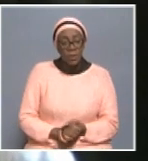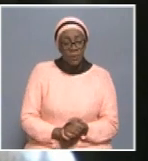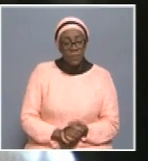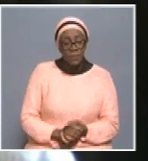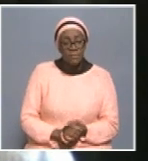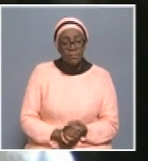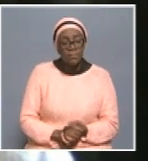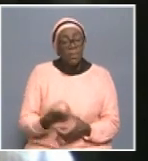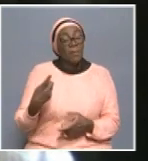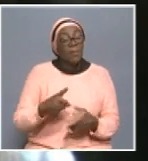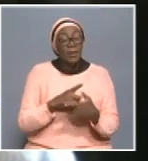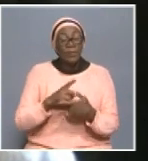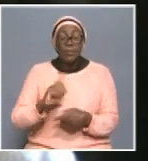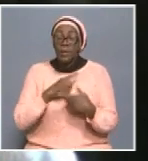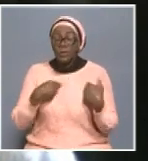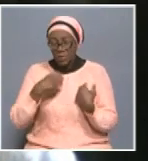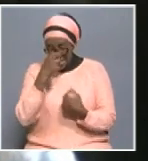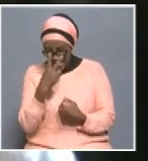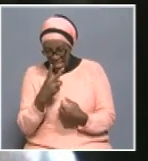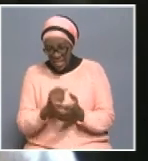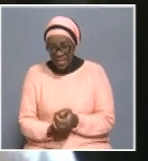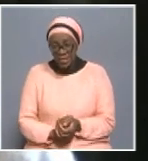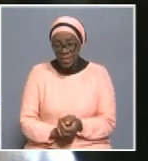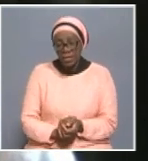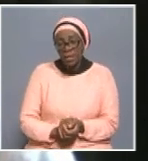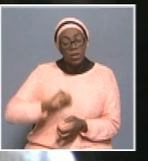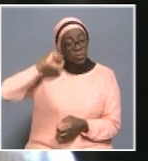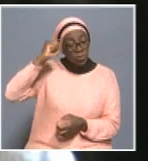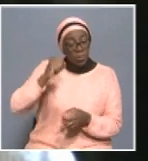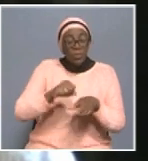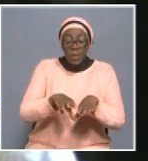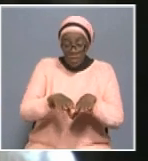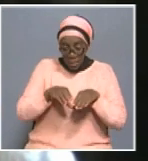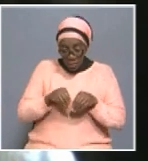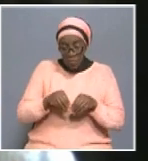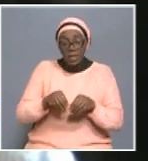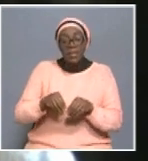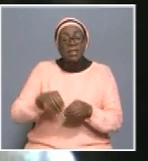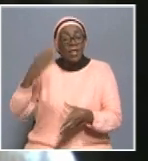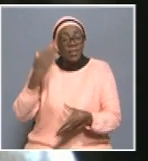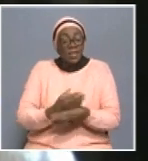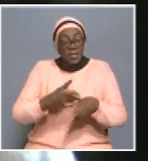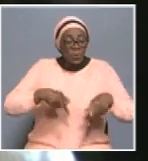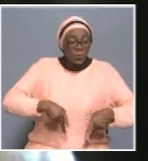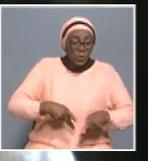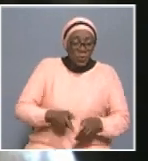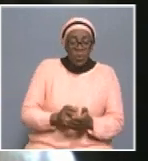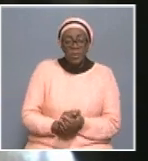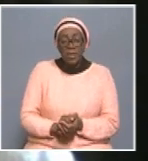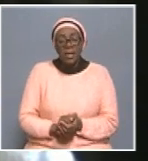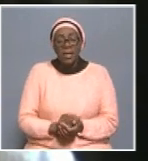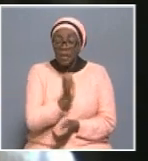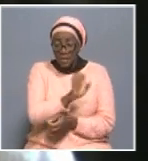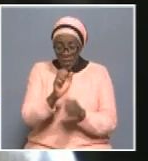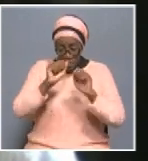however one would notice is that it seems the SWAPO party has also adapted to the new normal, as it is called, and it was able to carry out